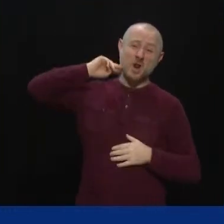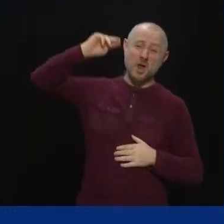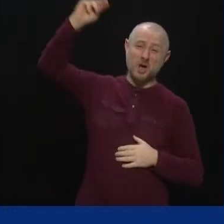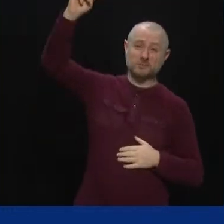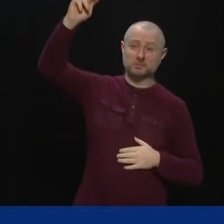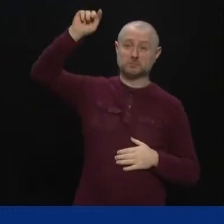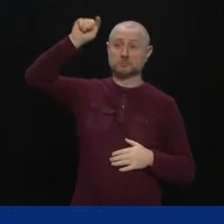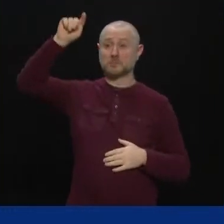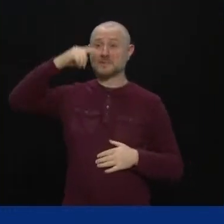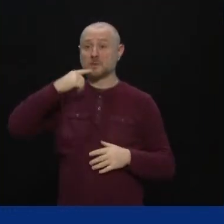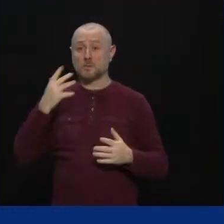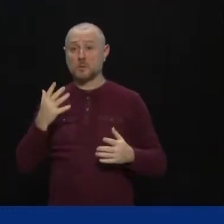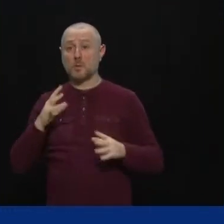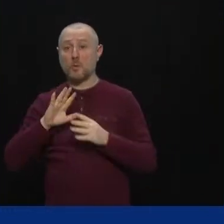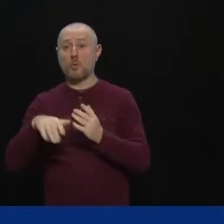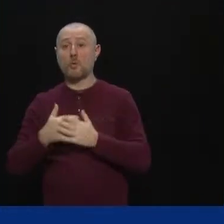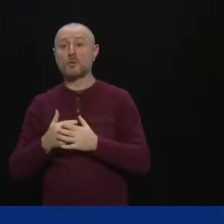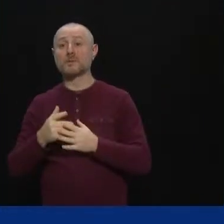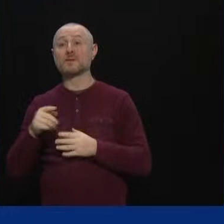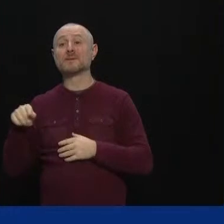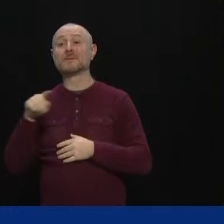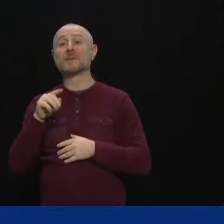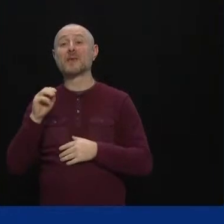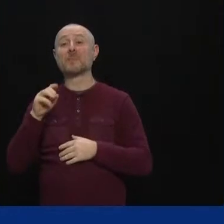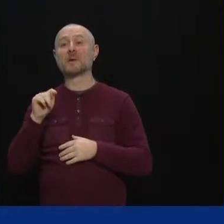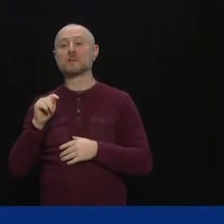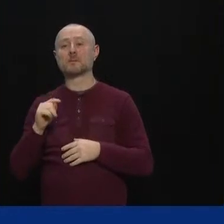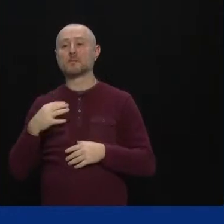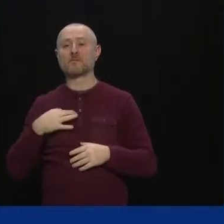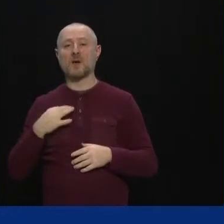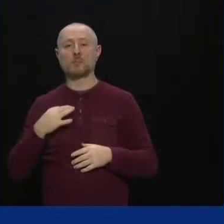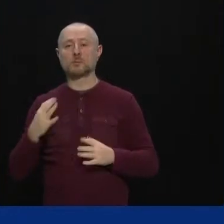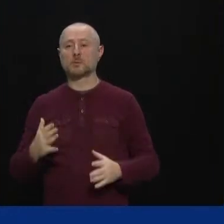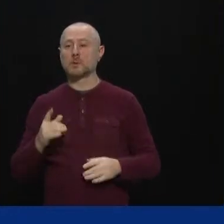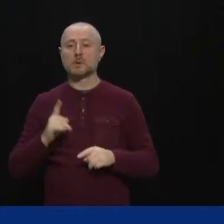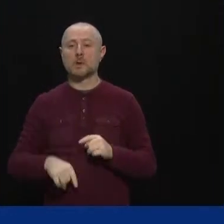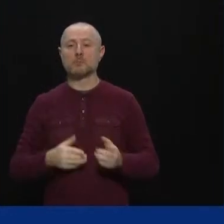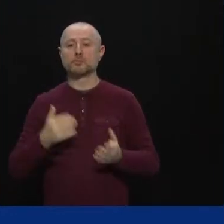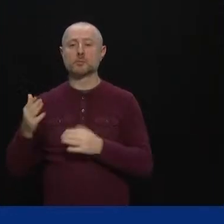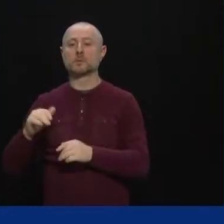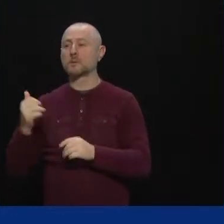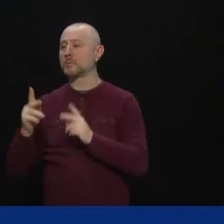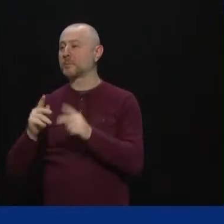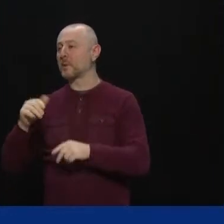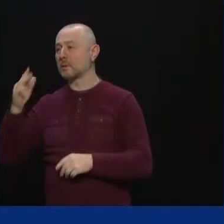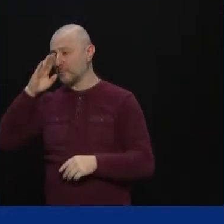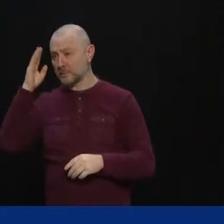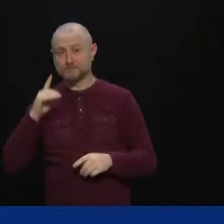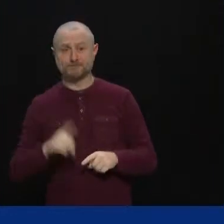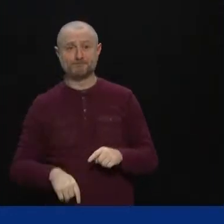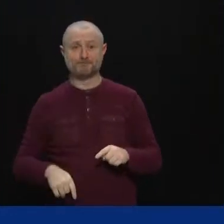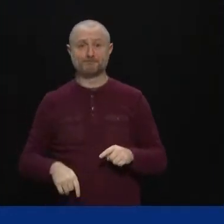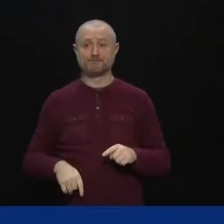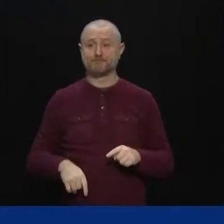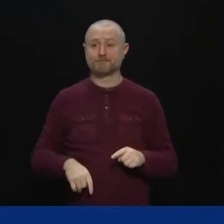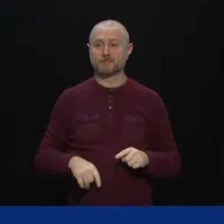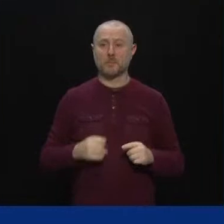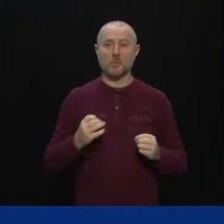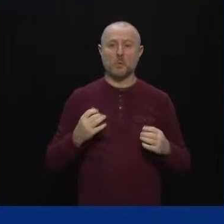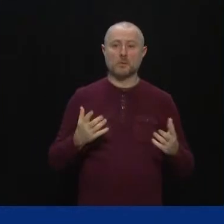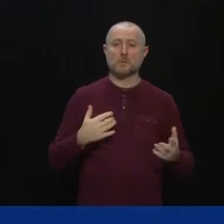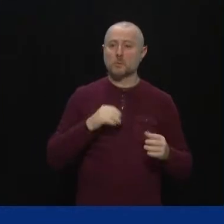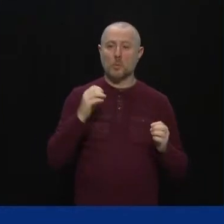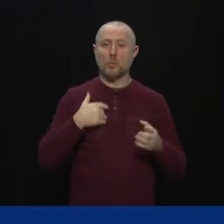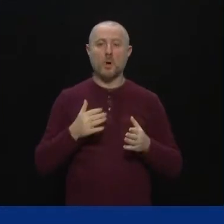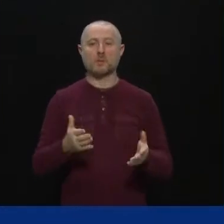of our EMTs are volunteers. They have other jobs during the day. They want to be helpful, but we can't take 3 hours to take someone and wait with them when they get admitted to a